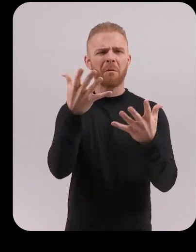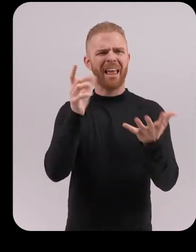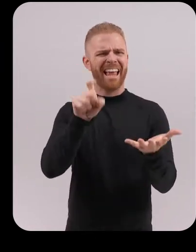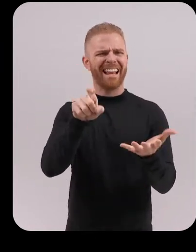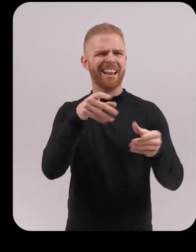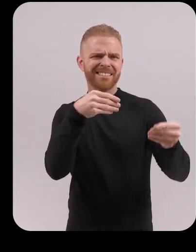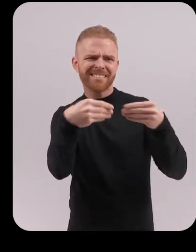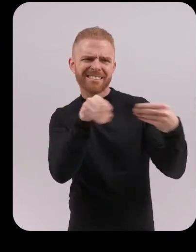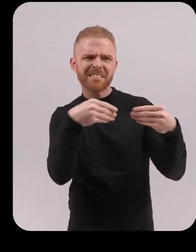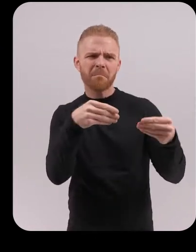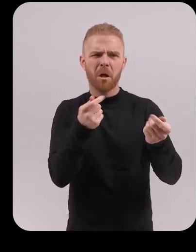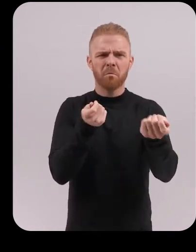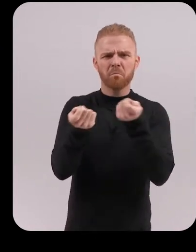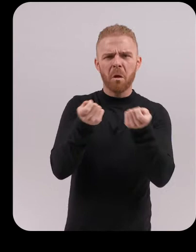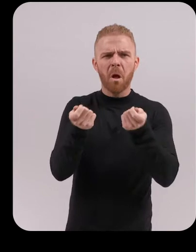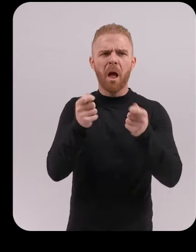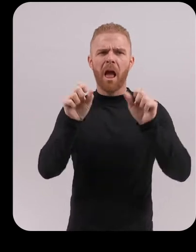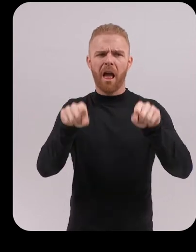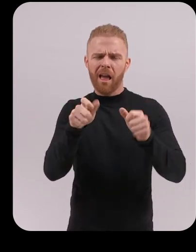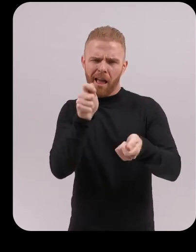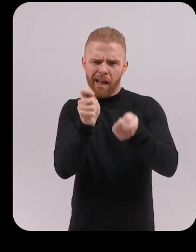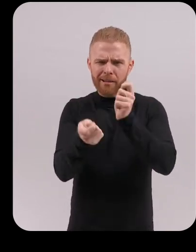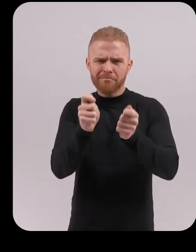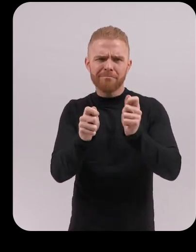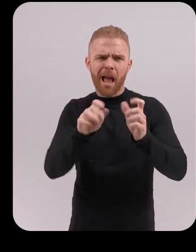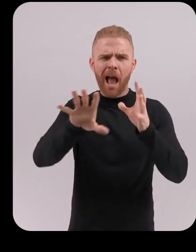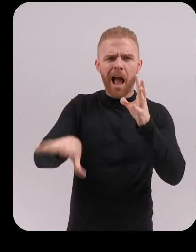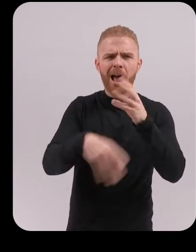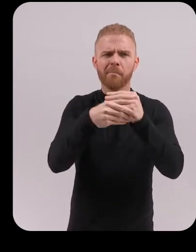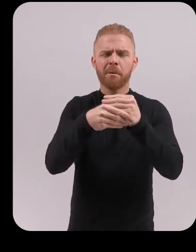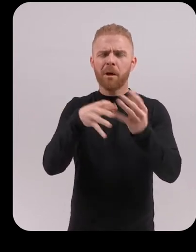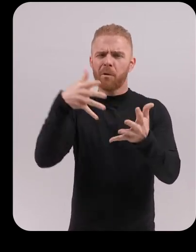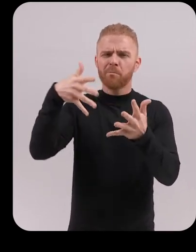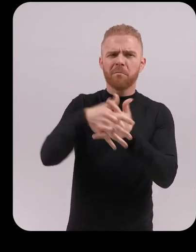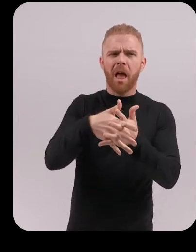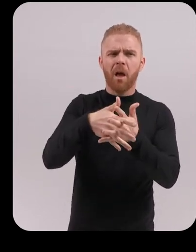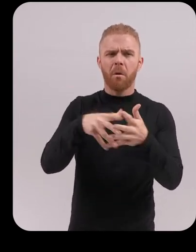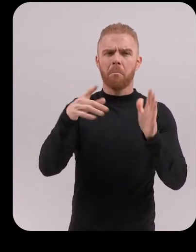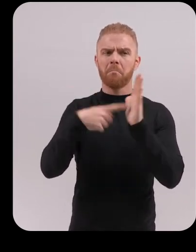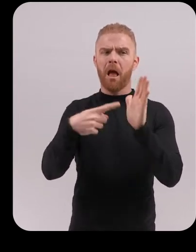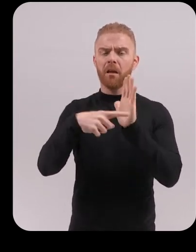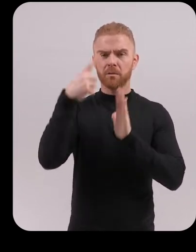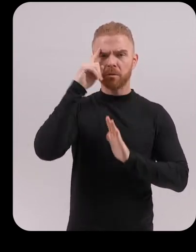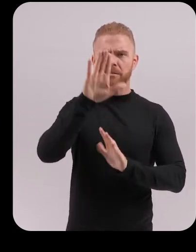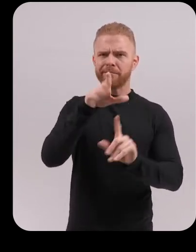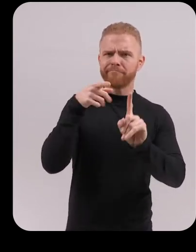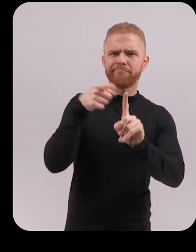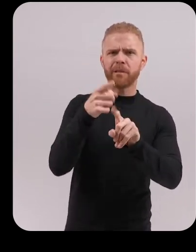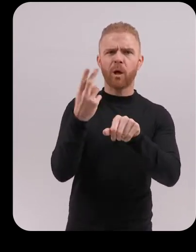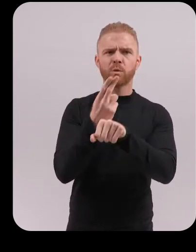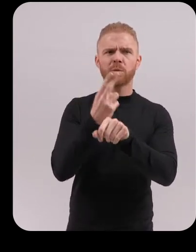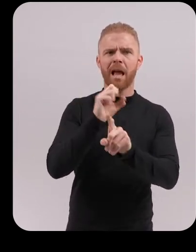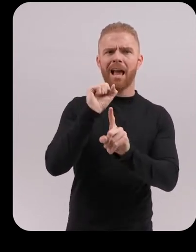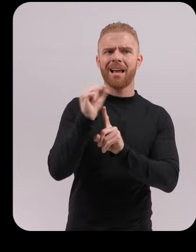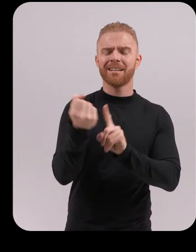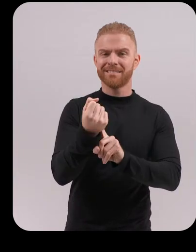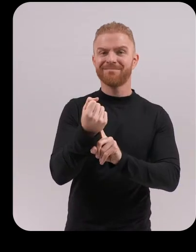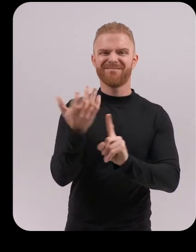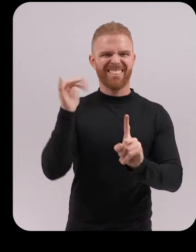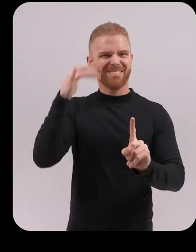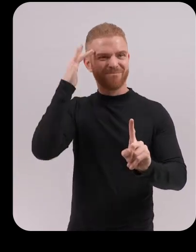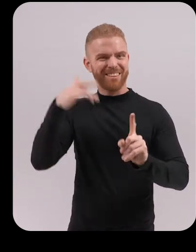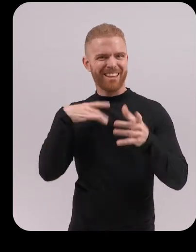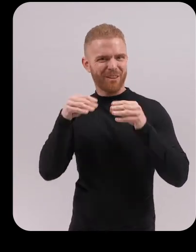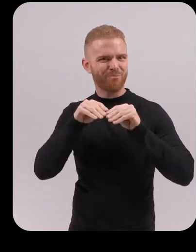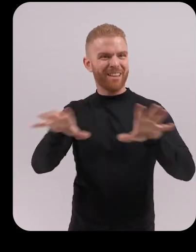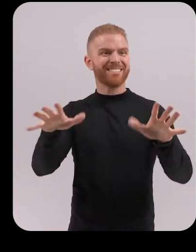more flexibility and control to be able to fine-tune, augment, and ground a model for your specific use cases? That's why